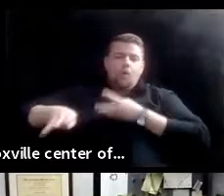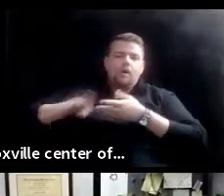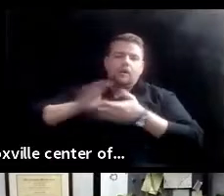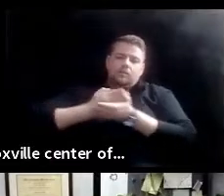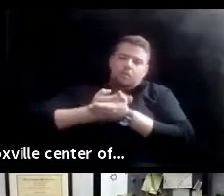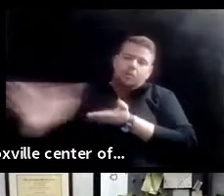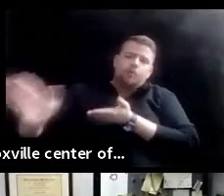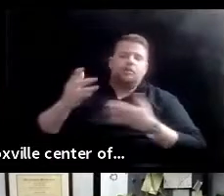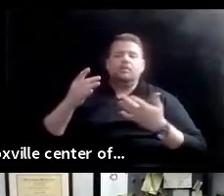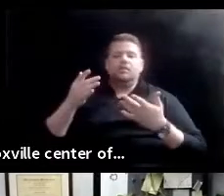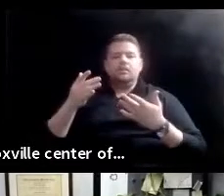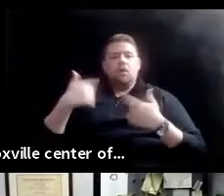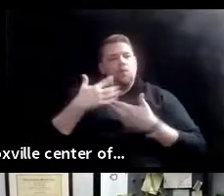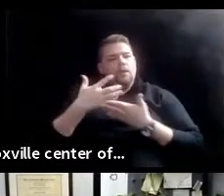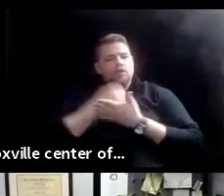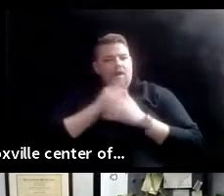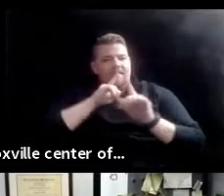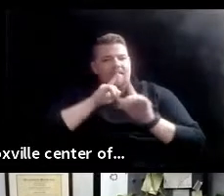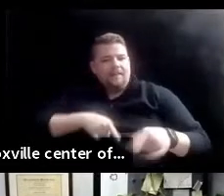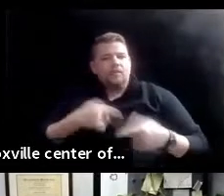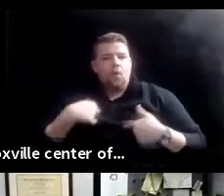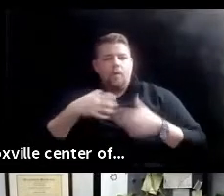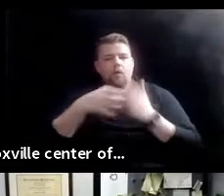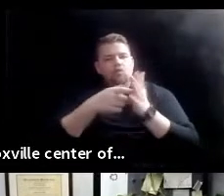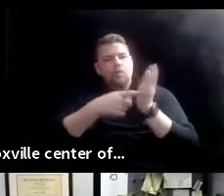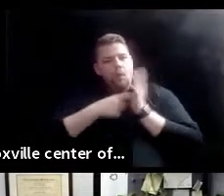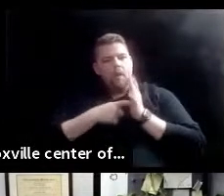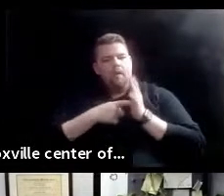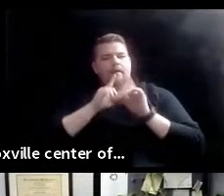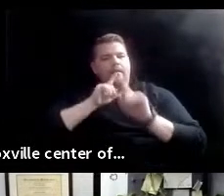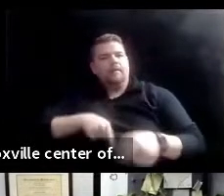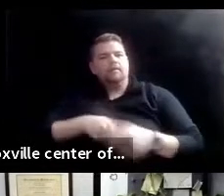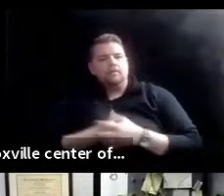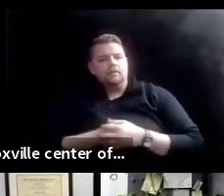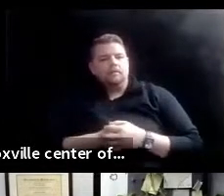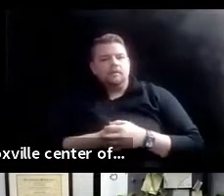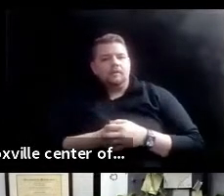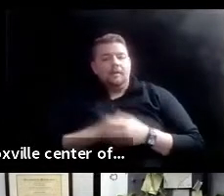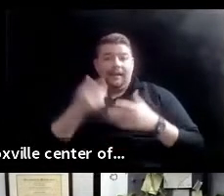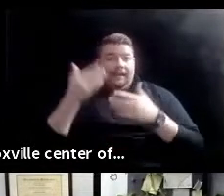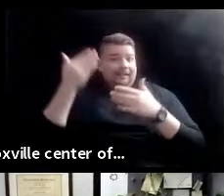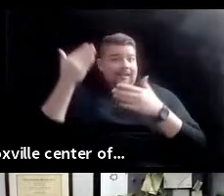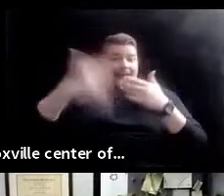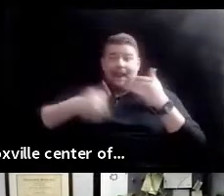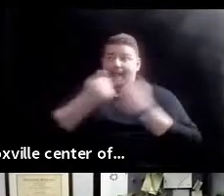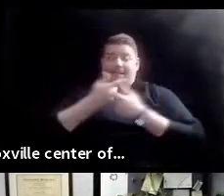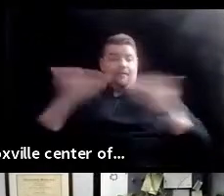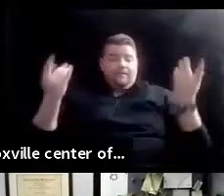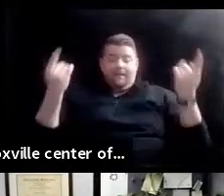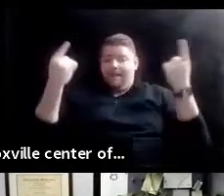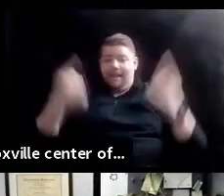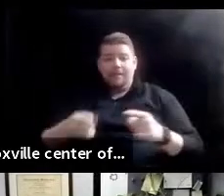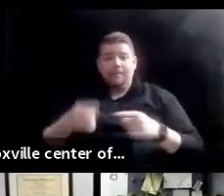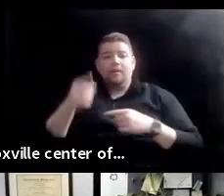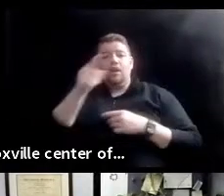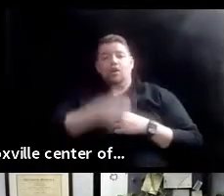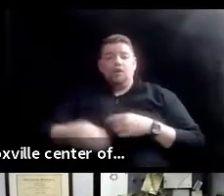We deserve answers. We require answers. Because at the end of the day, as I said, you are